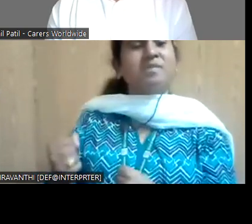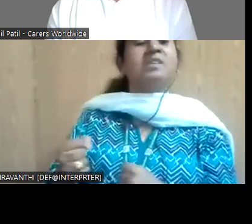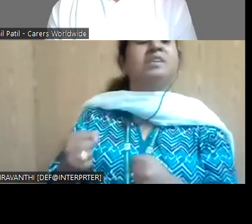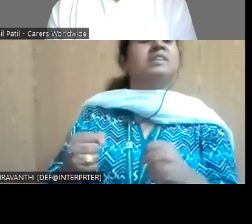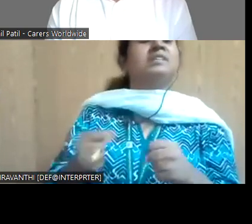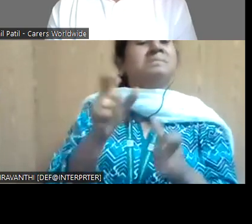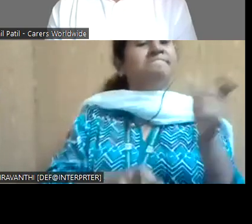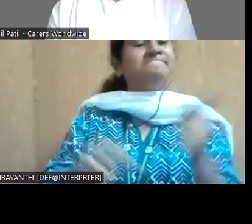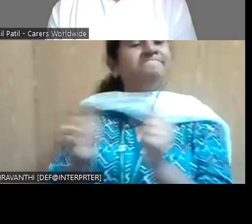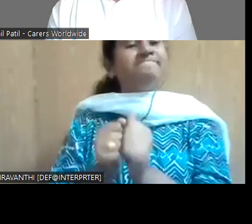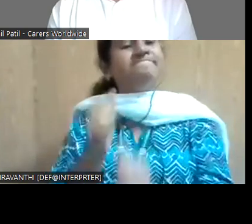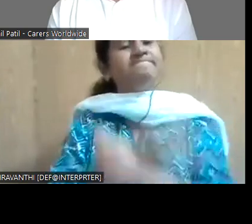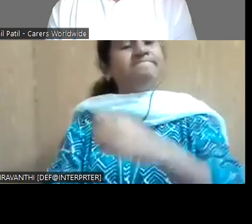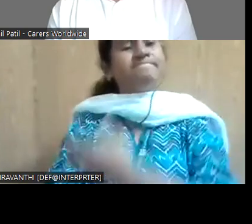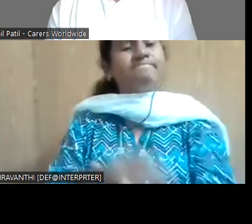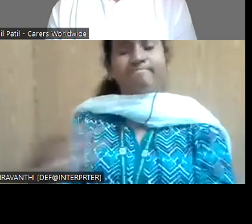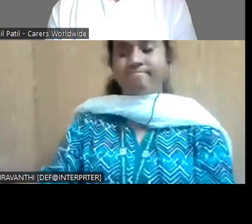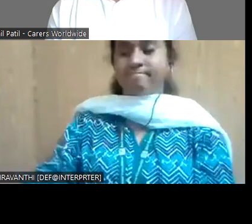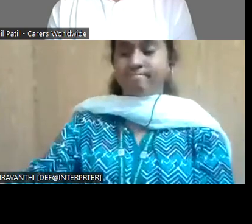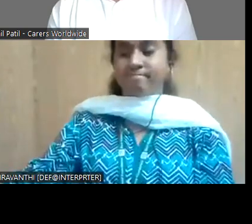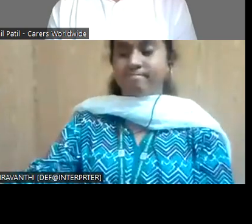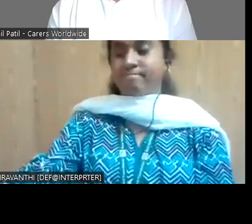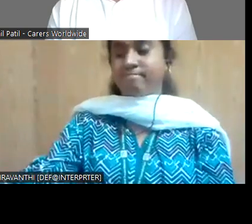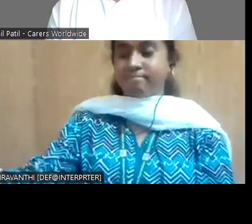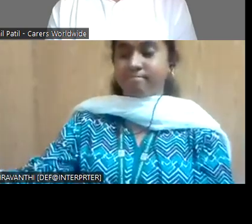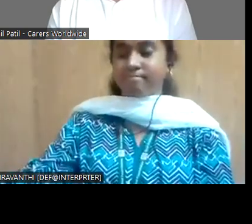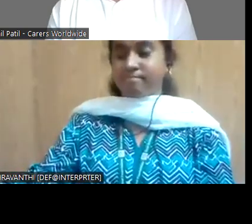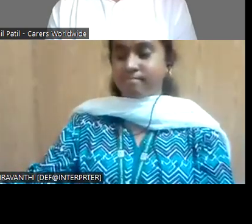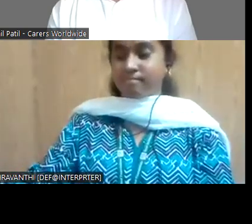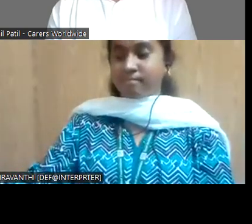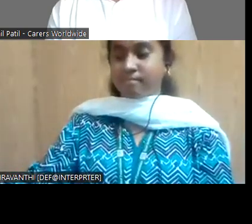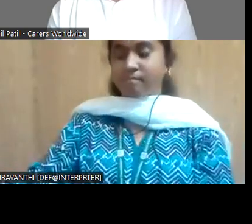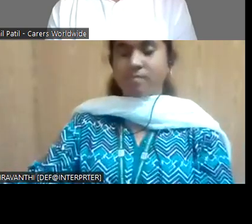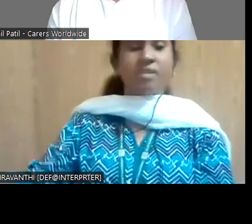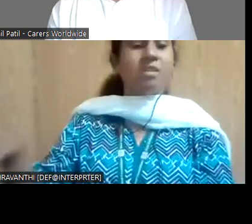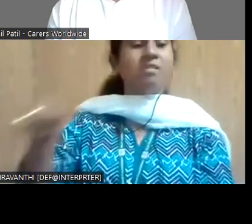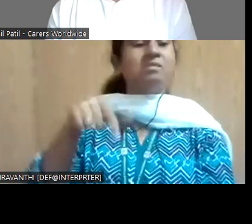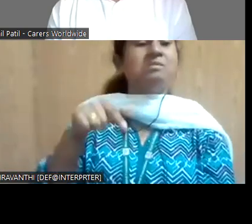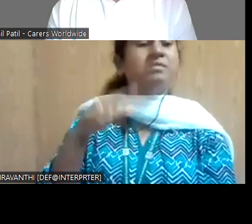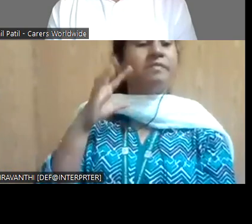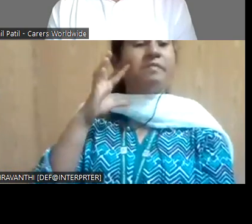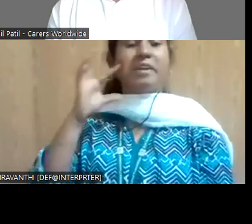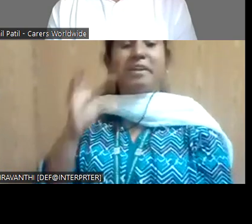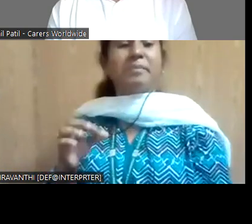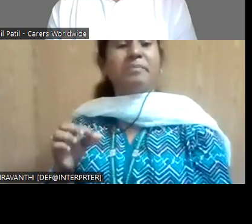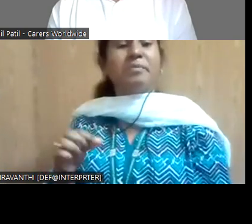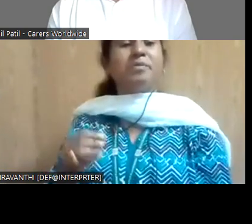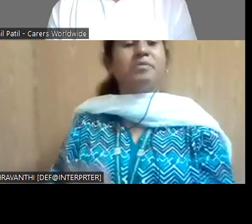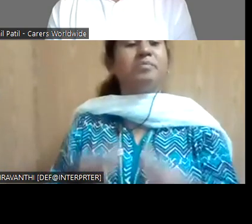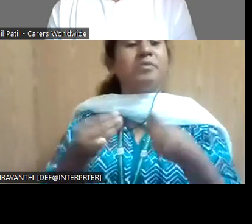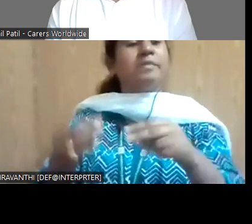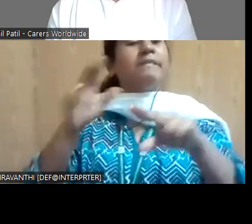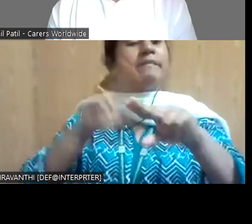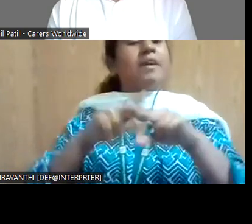might have, which is where it is very important to provide that financial support. As you mentioned,